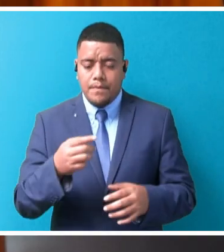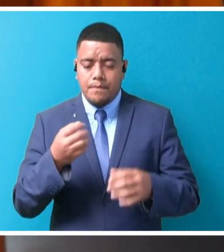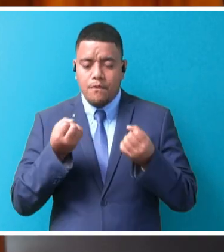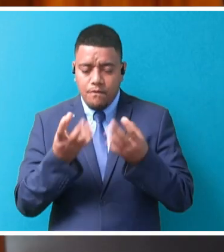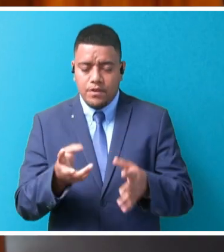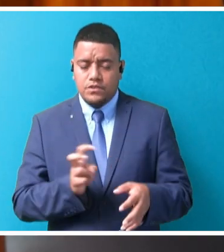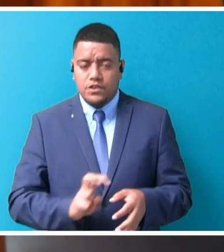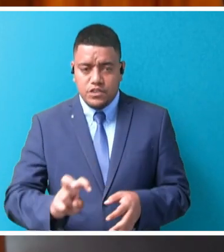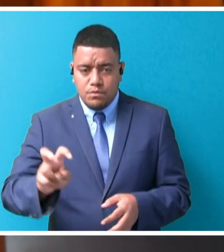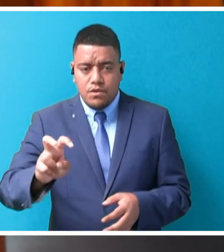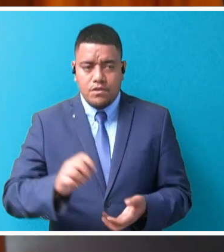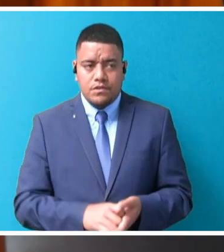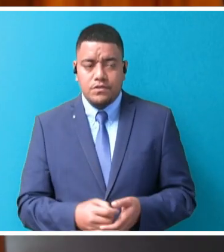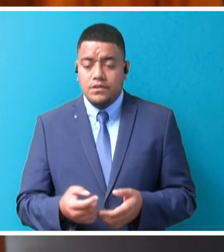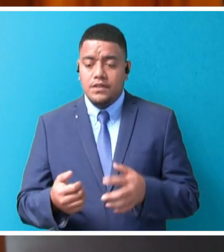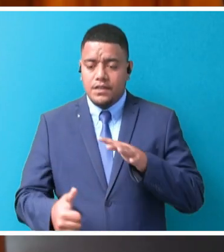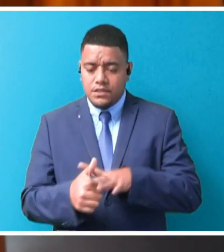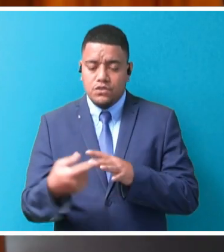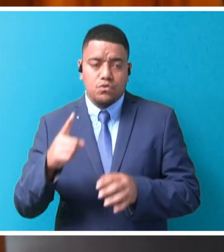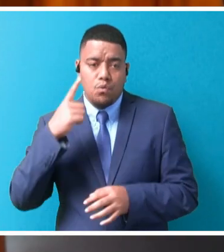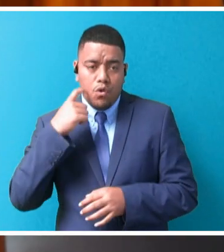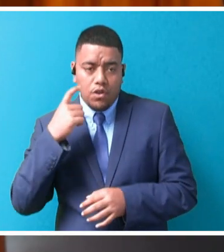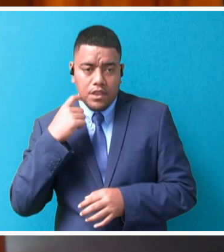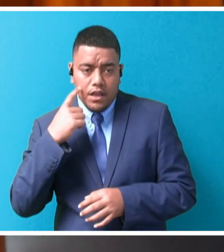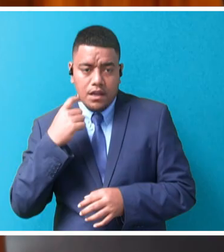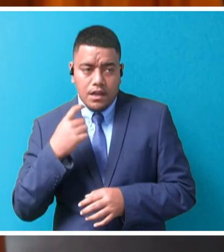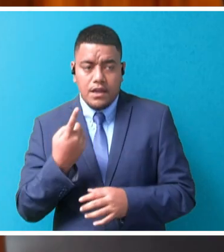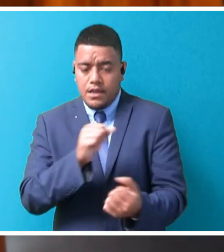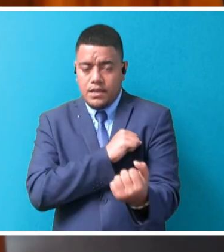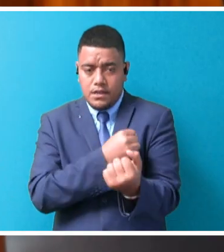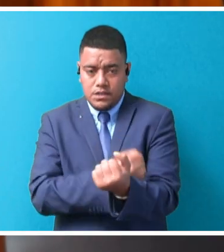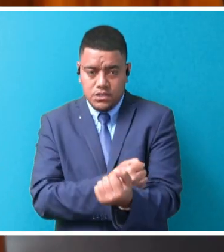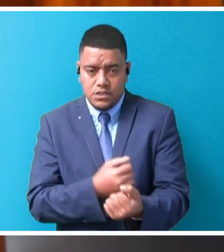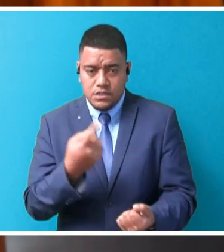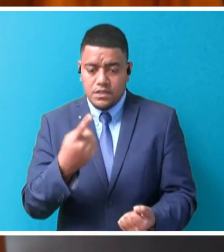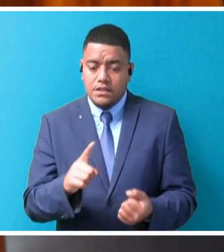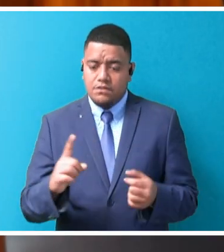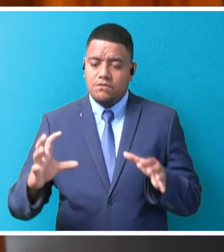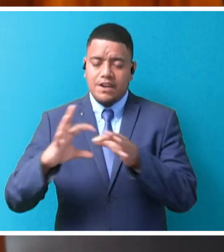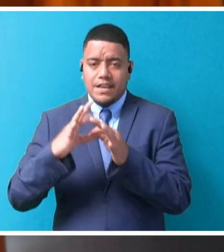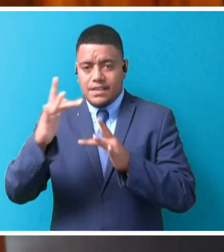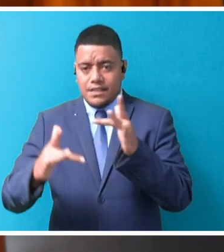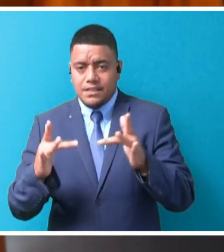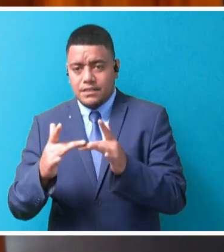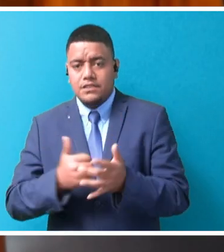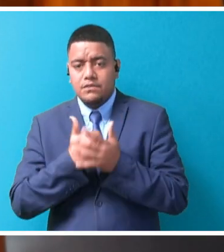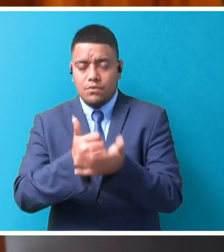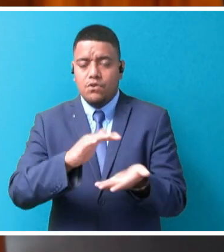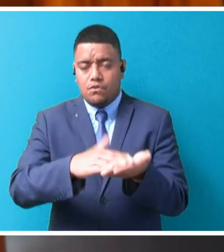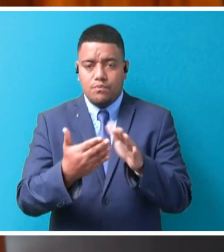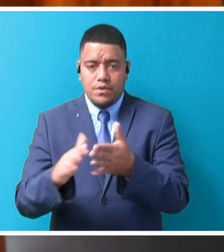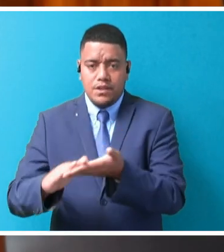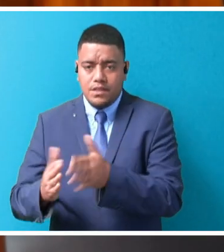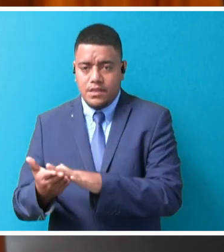and commerce, improve access to water, energy, and digital connectivity, support community-led